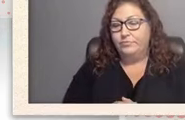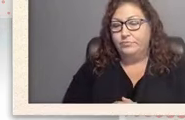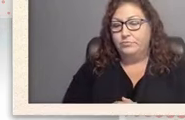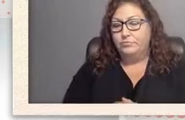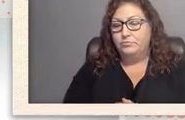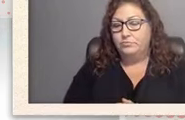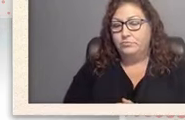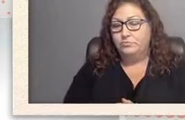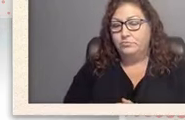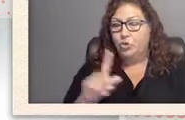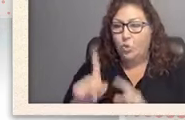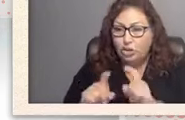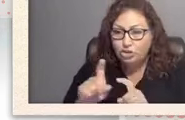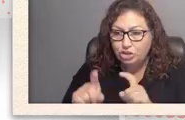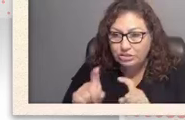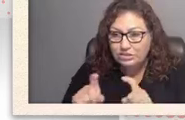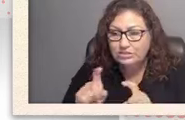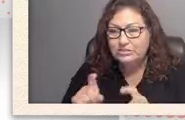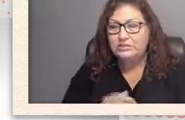questions,